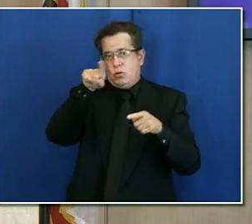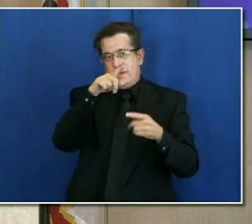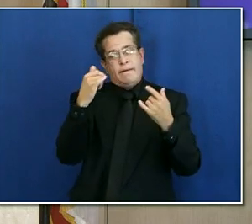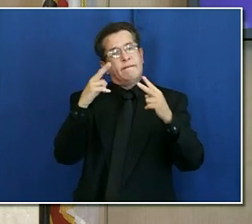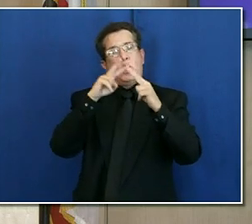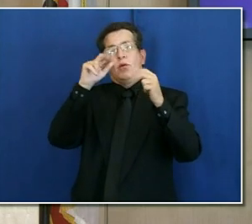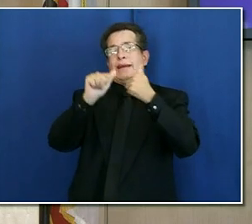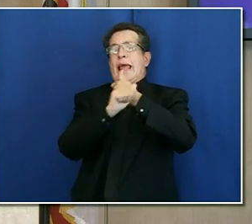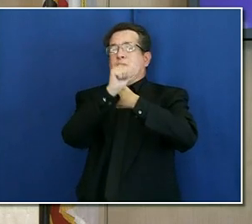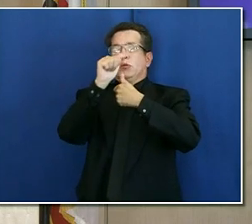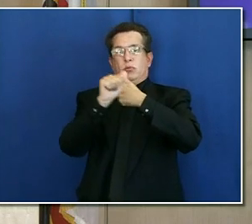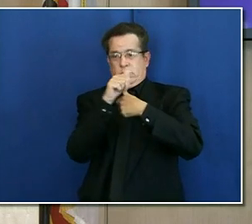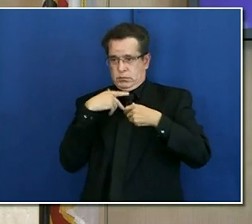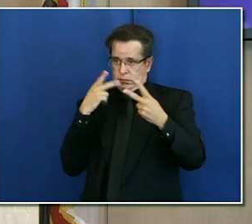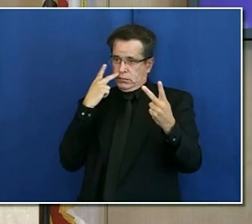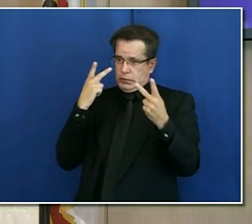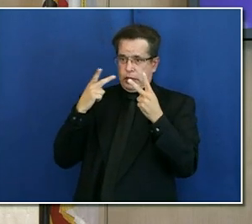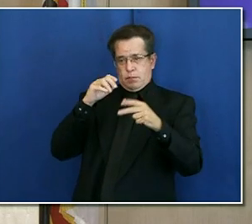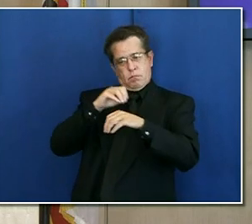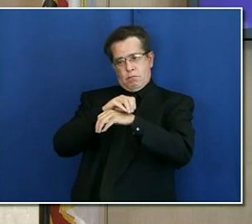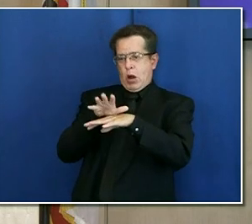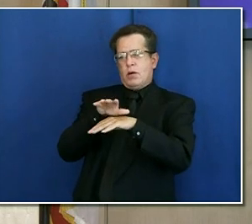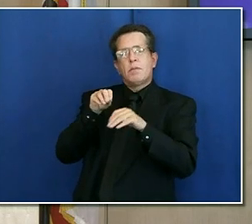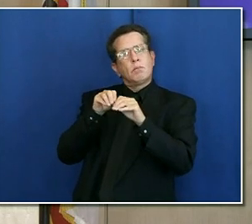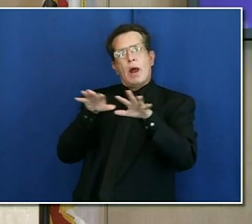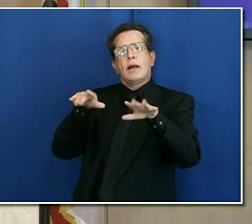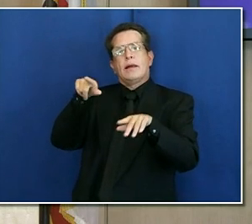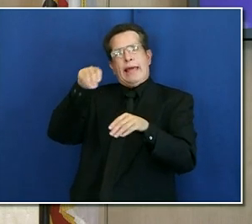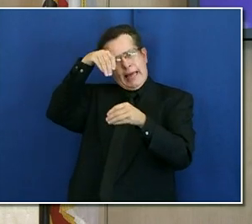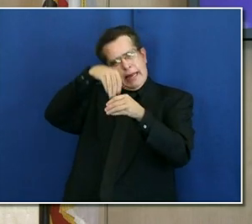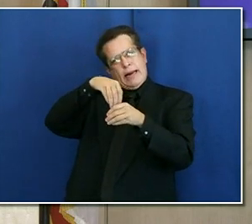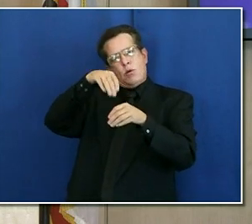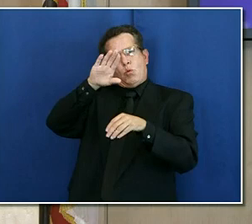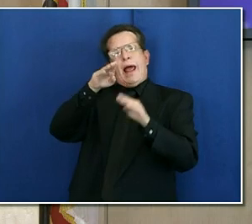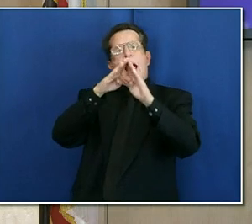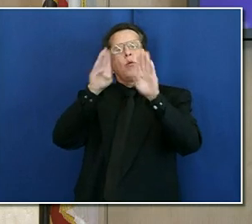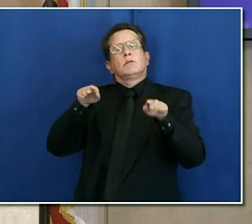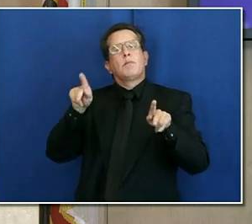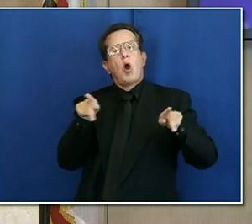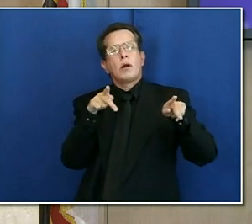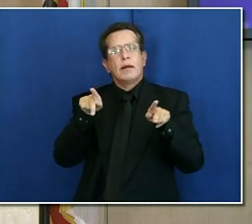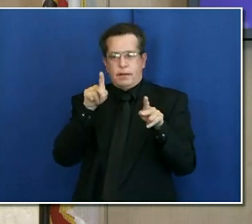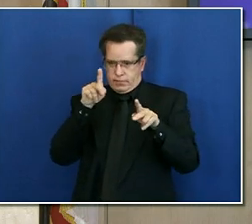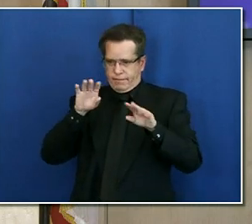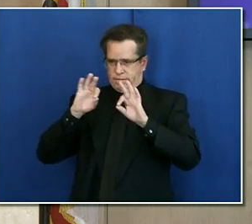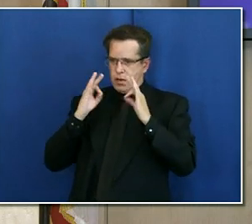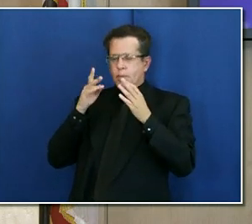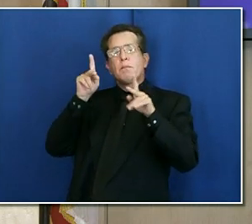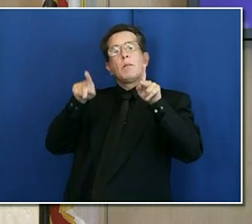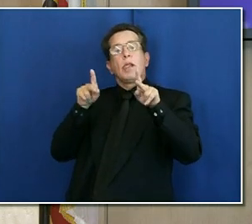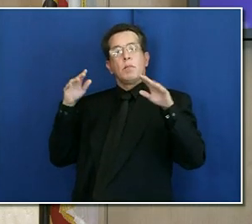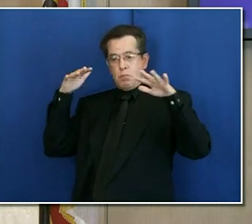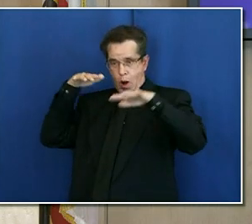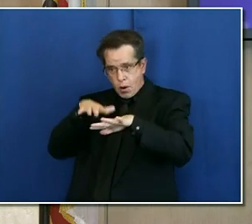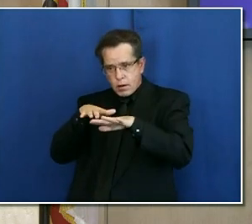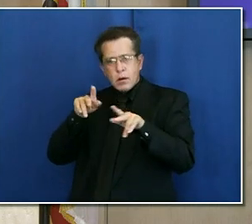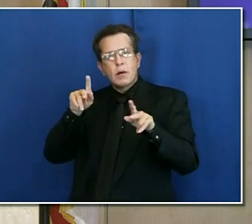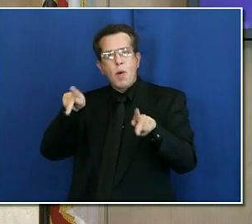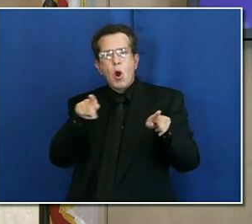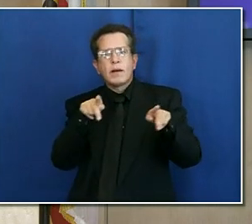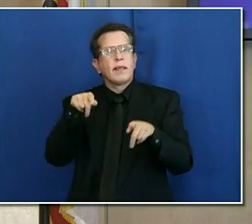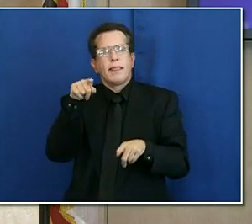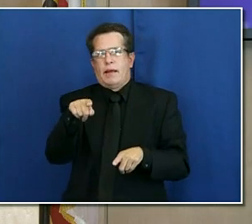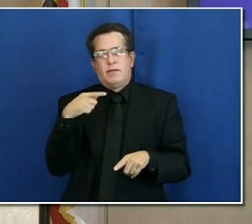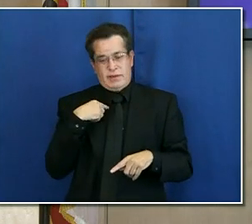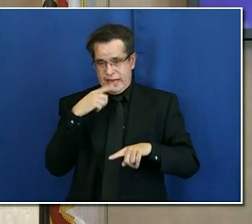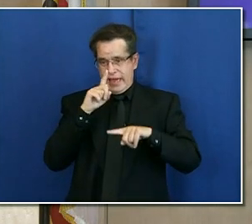settings is indoor gatherings. It is house parties, it is folks who are gathering together in an indoor setting. And there really is no